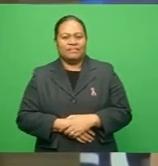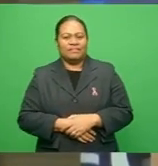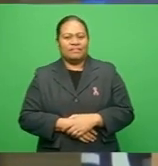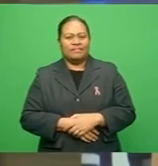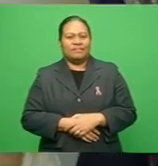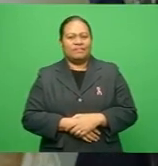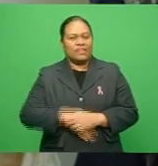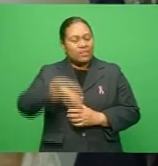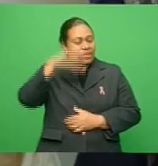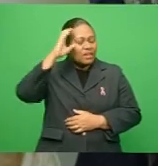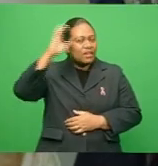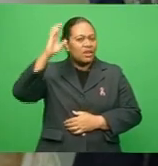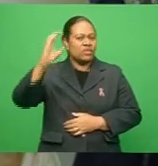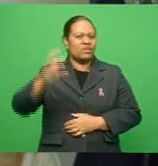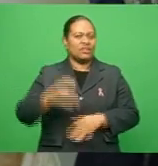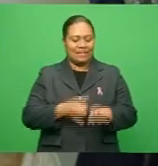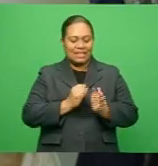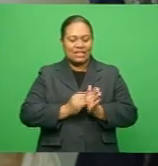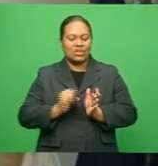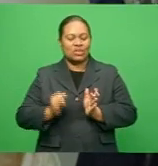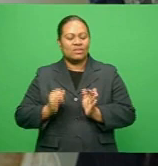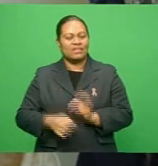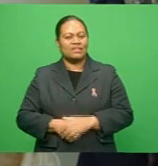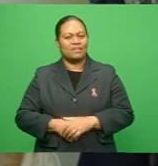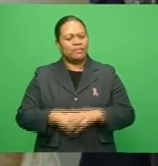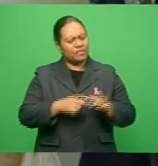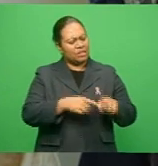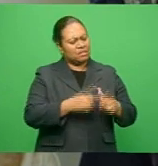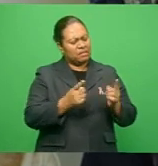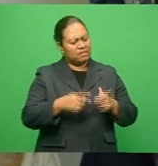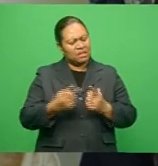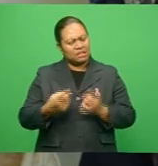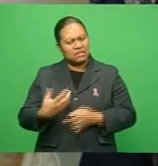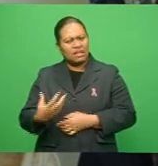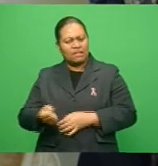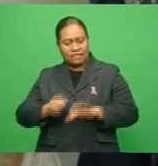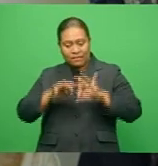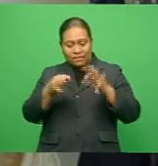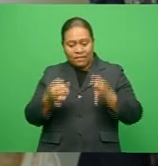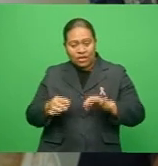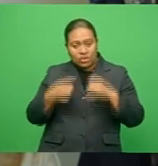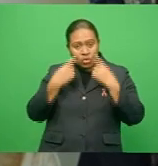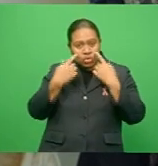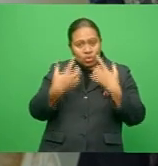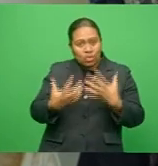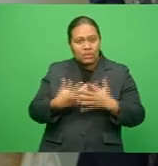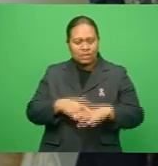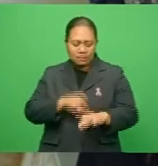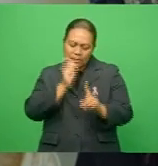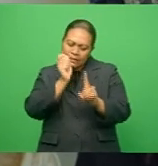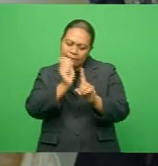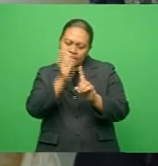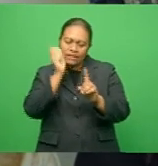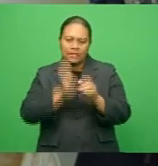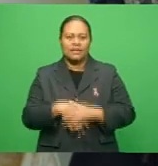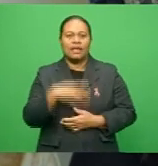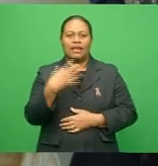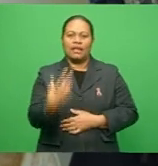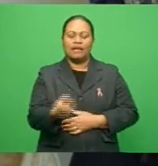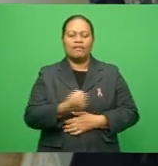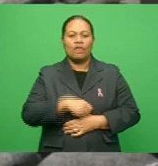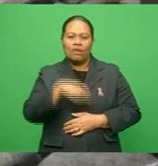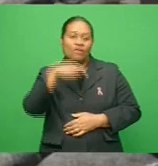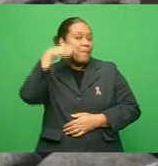our country and our industry. But I think the difference with this is this fashion show is specifically being held